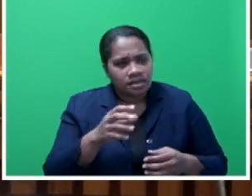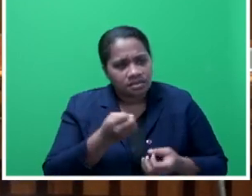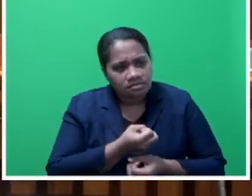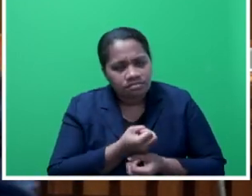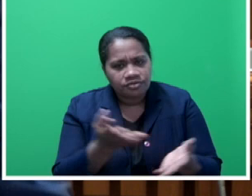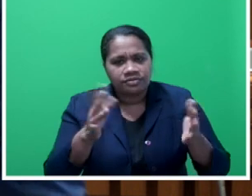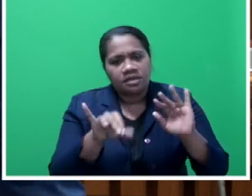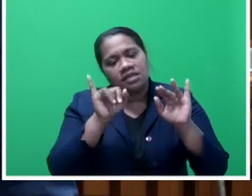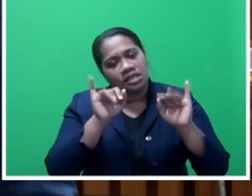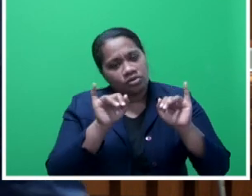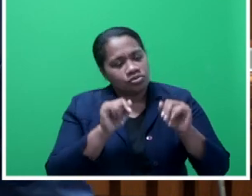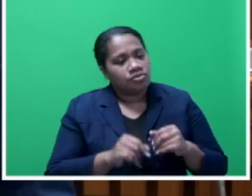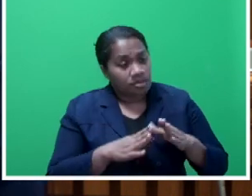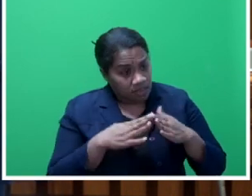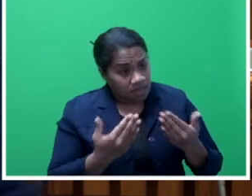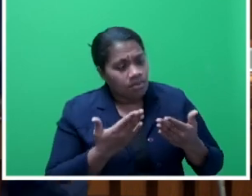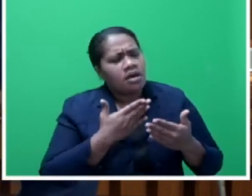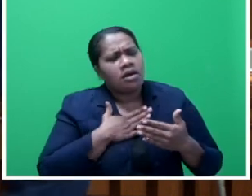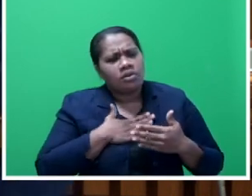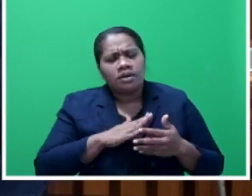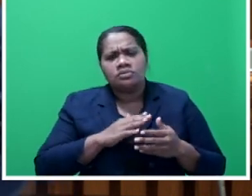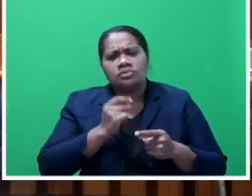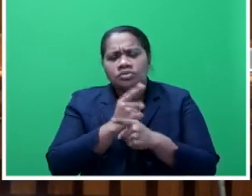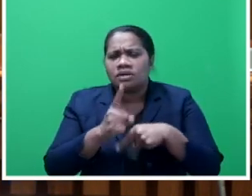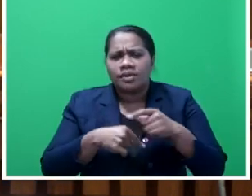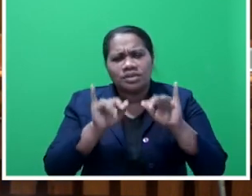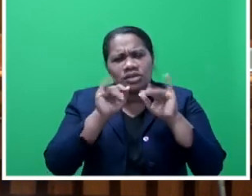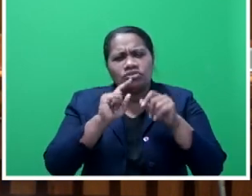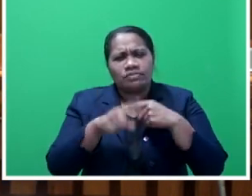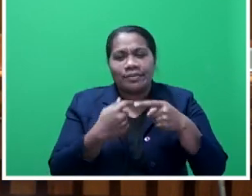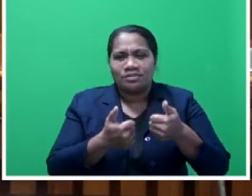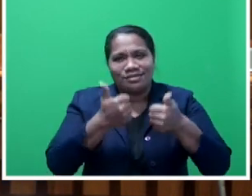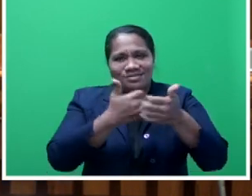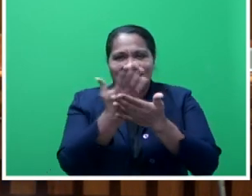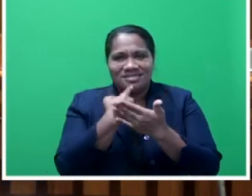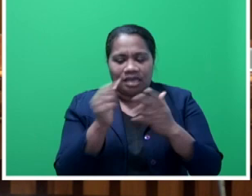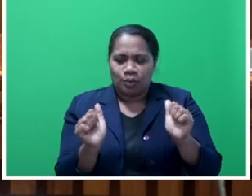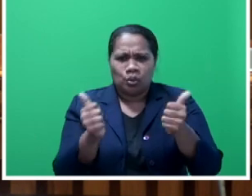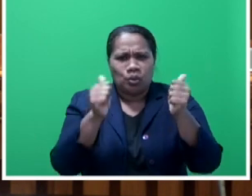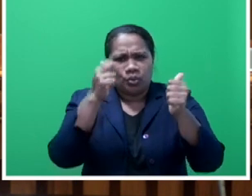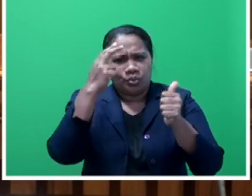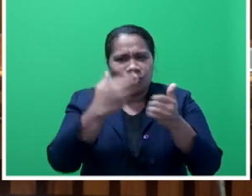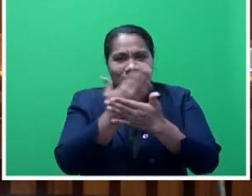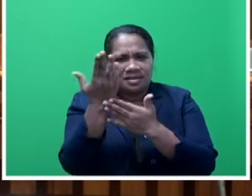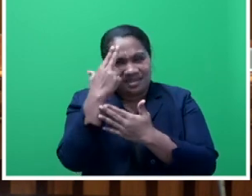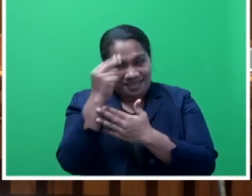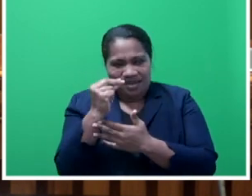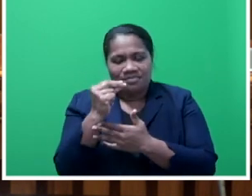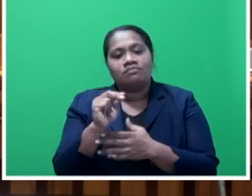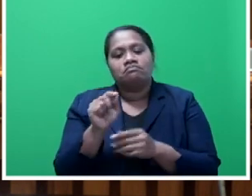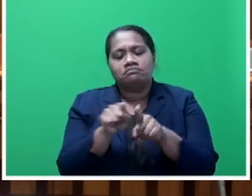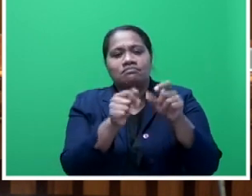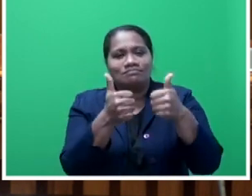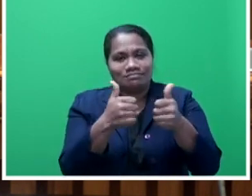the issue about the glory days, or just one more point I wanted to make. Under the SDL government, when the MOMI project